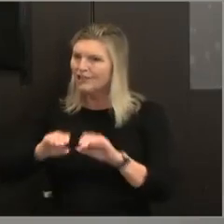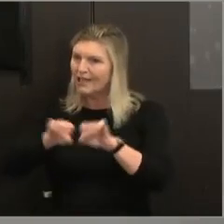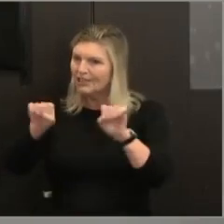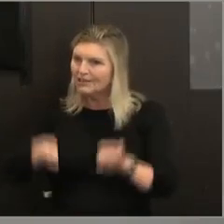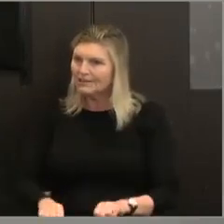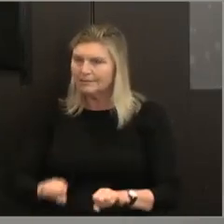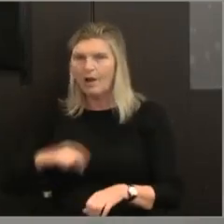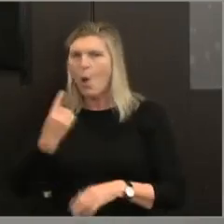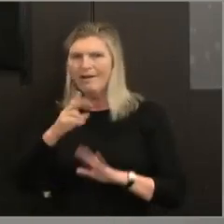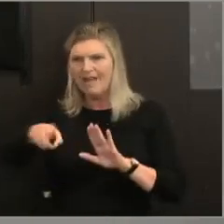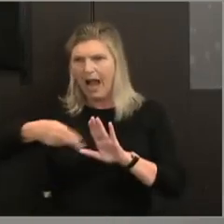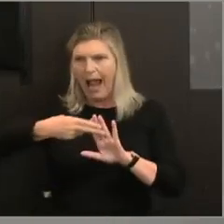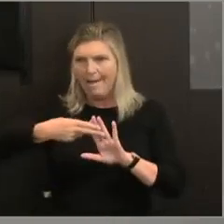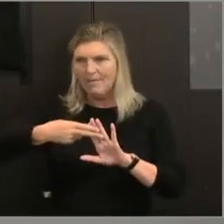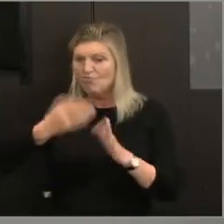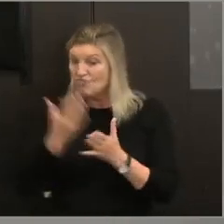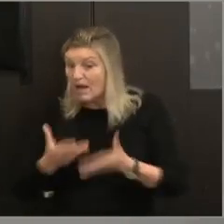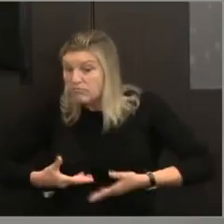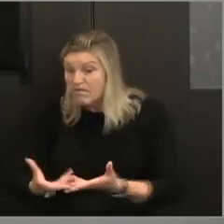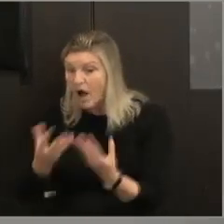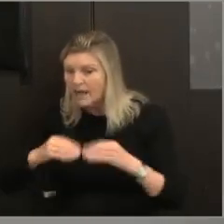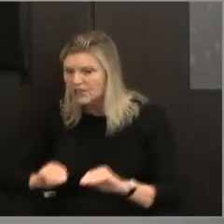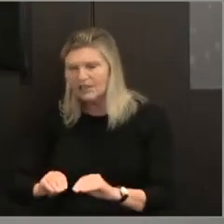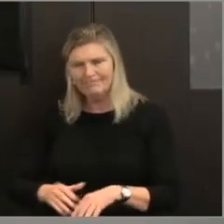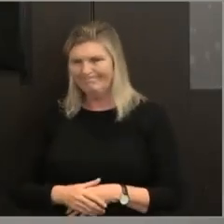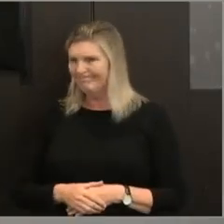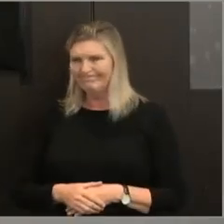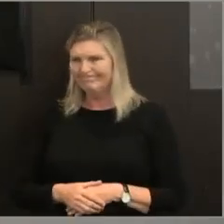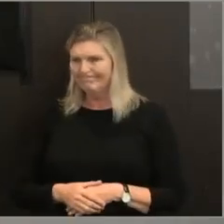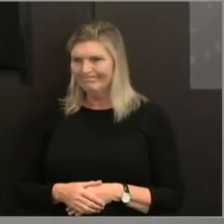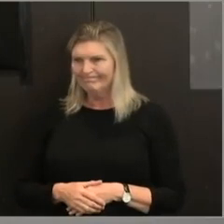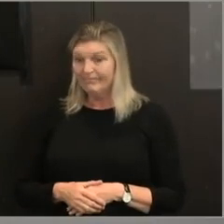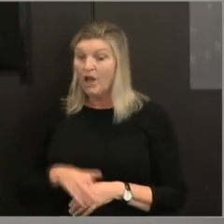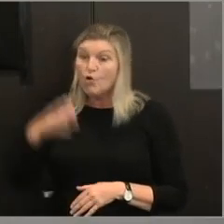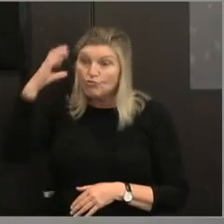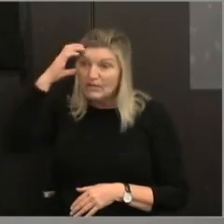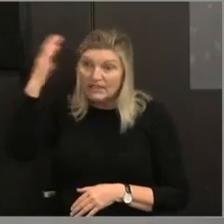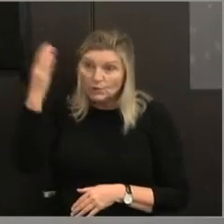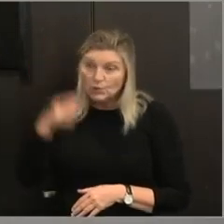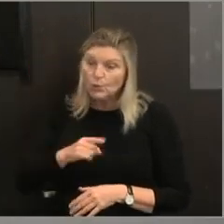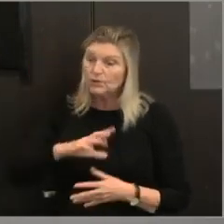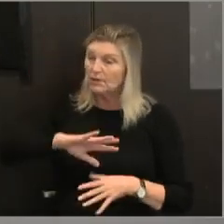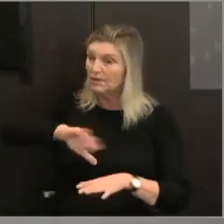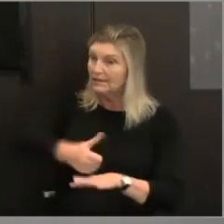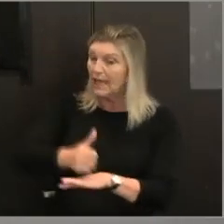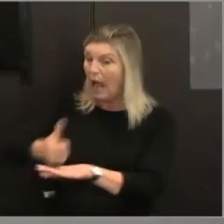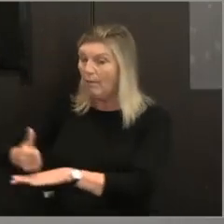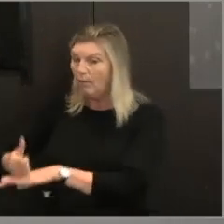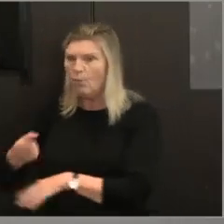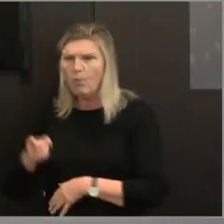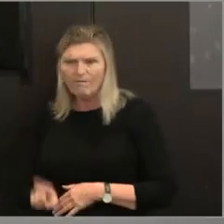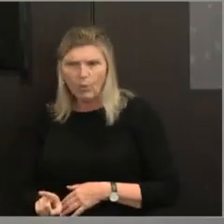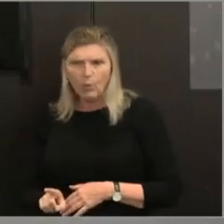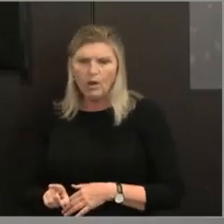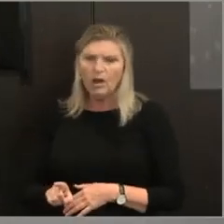in name only for much of its existence. These residential schools were created for the purpose of